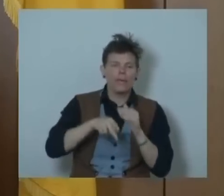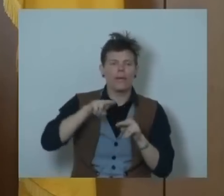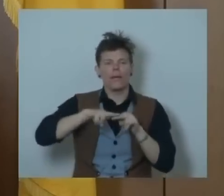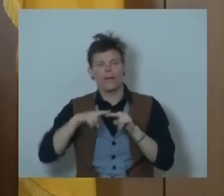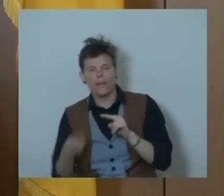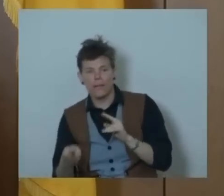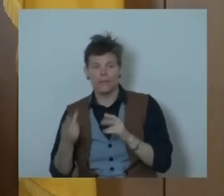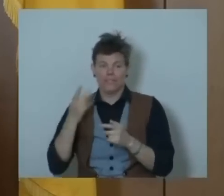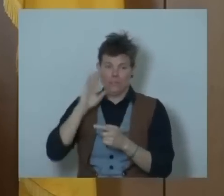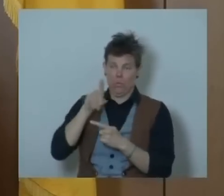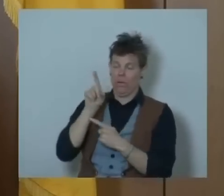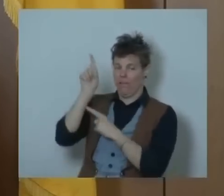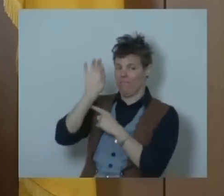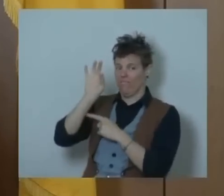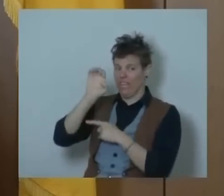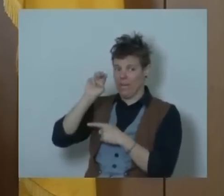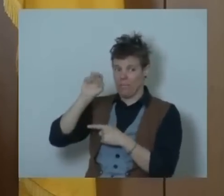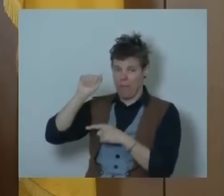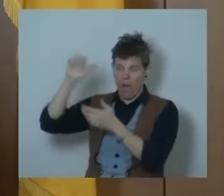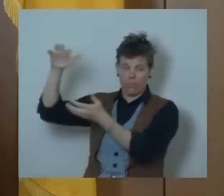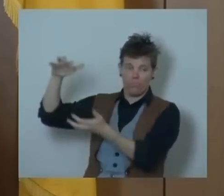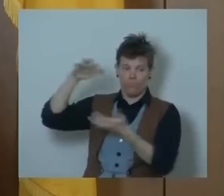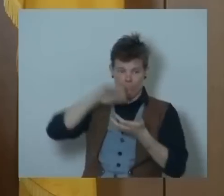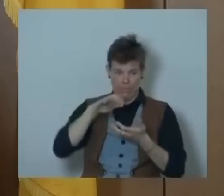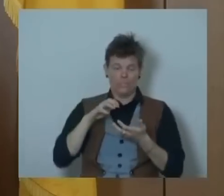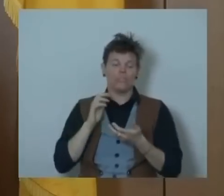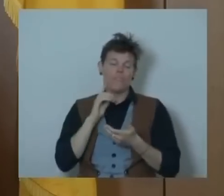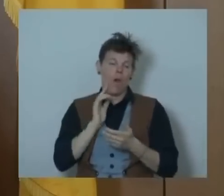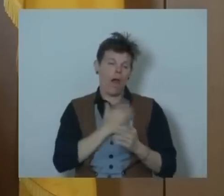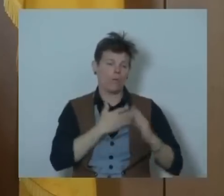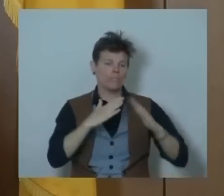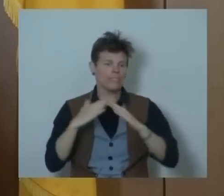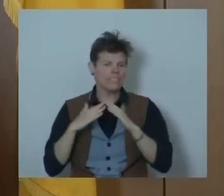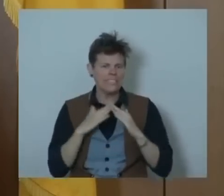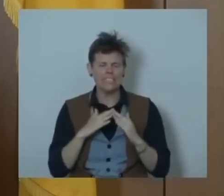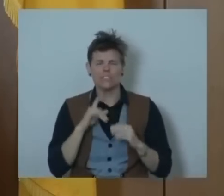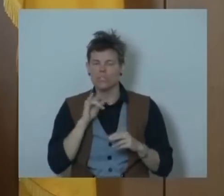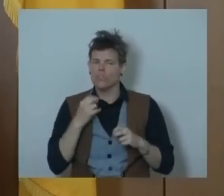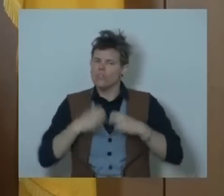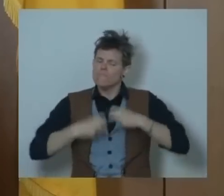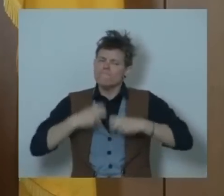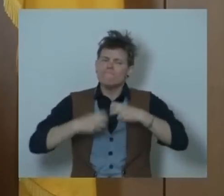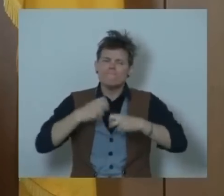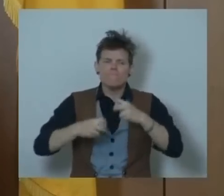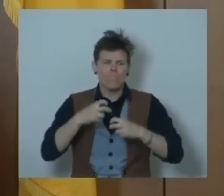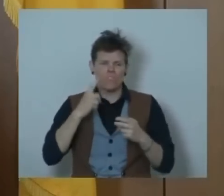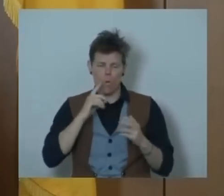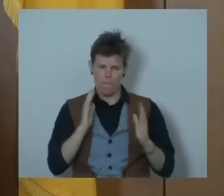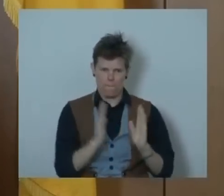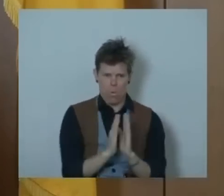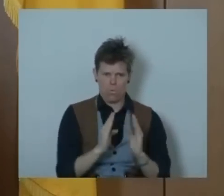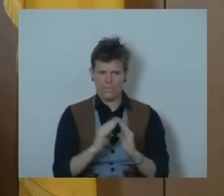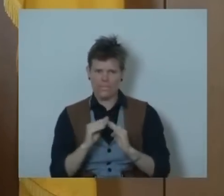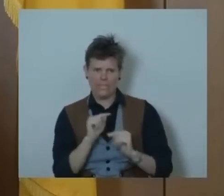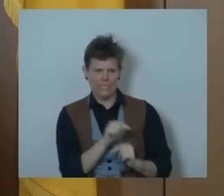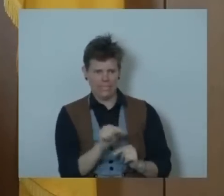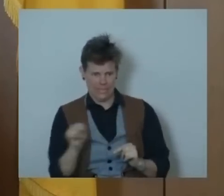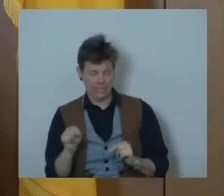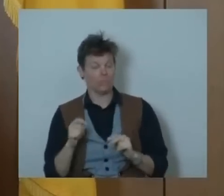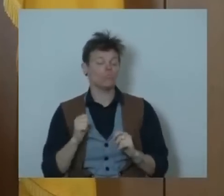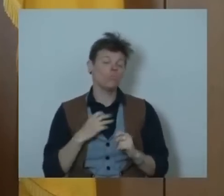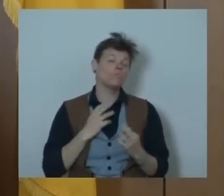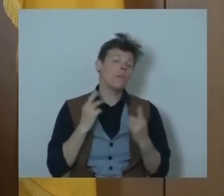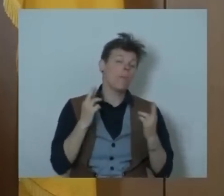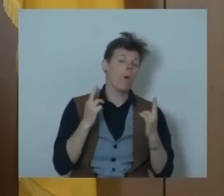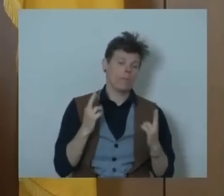to municipalities. So I think it's more difficult for them in that manner. And while I'm really hoping that our efforts and